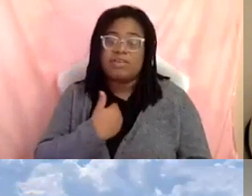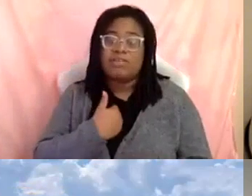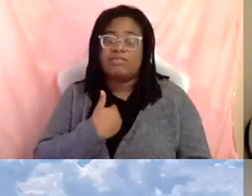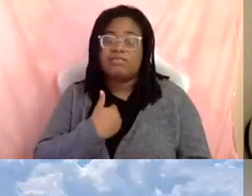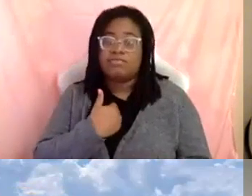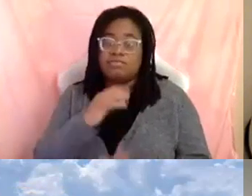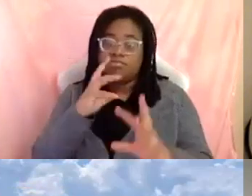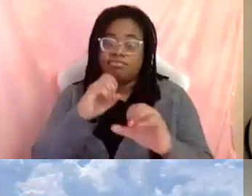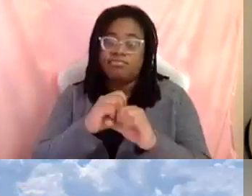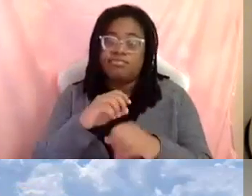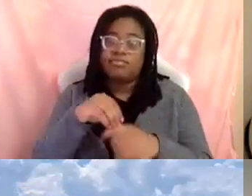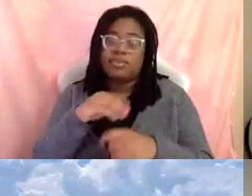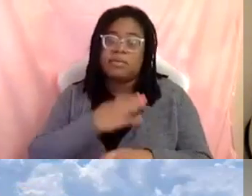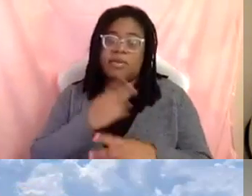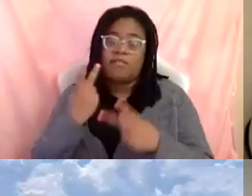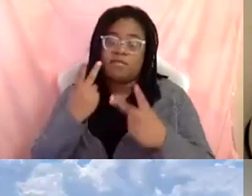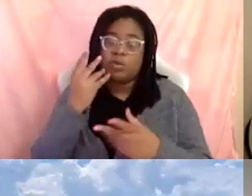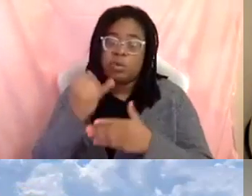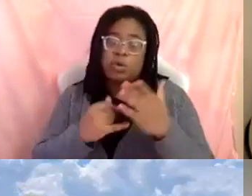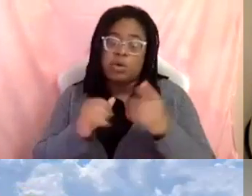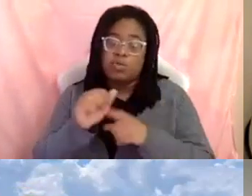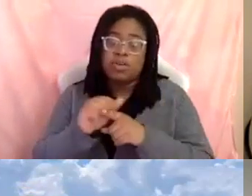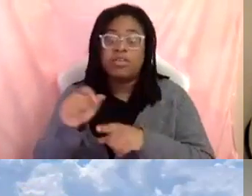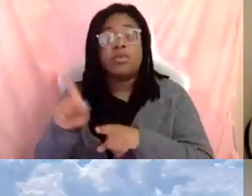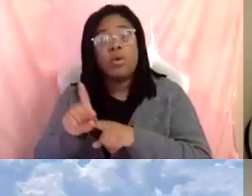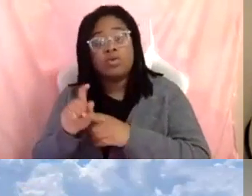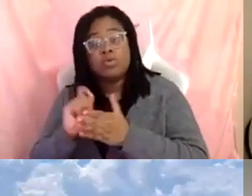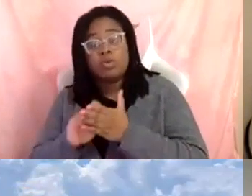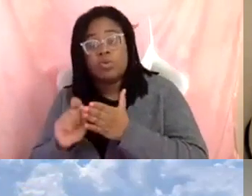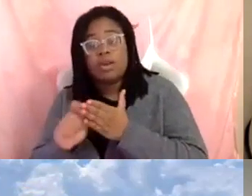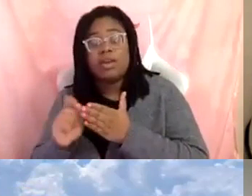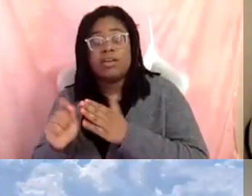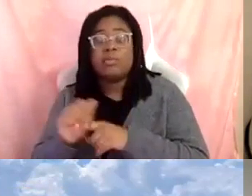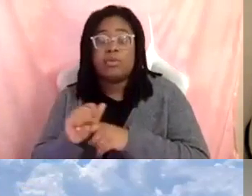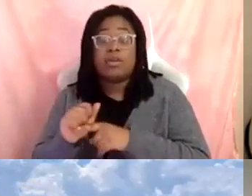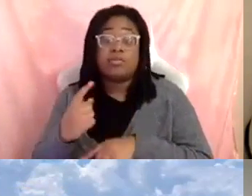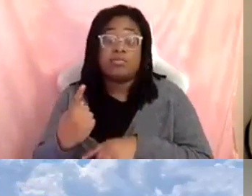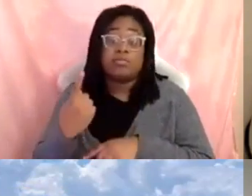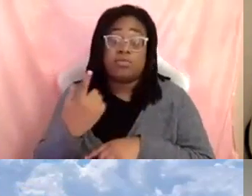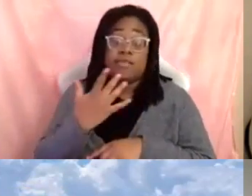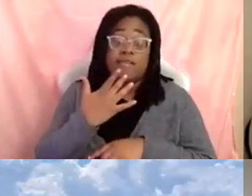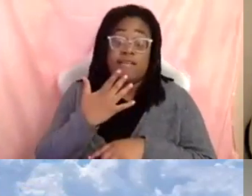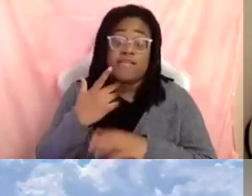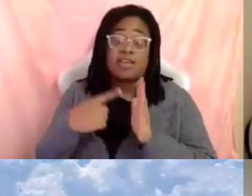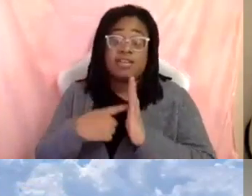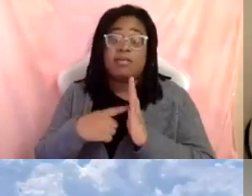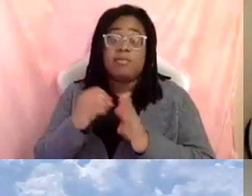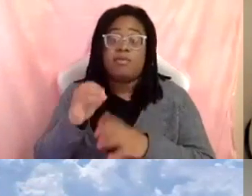to in my visual art practice and my writing practice. One of my favorite examples of